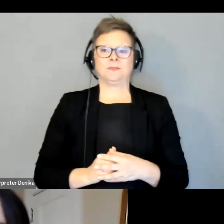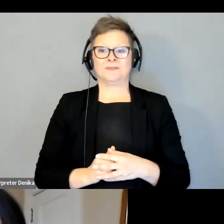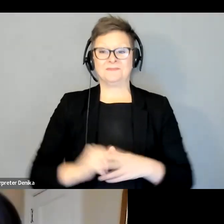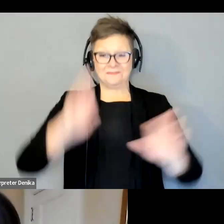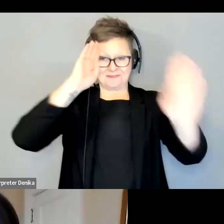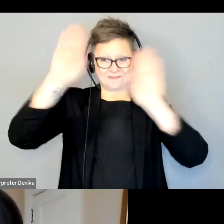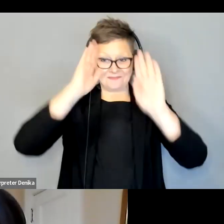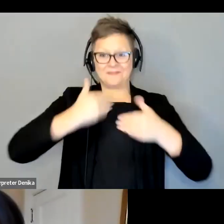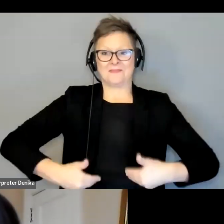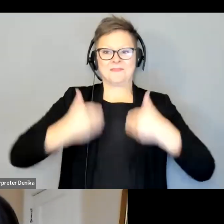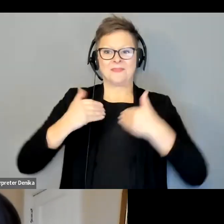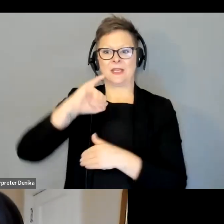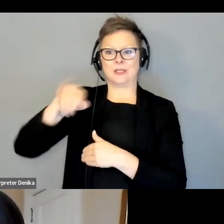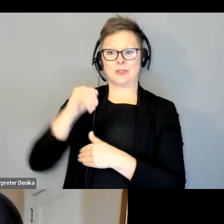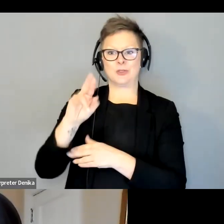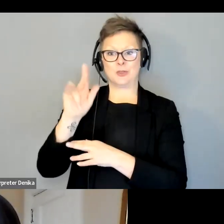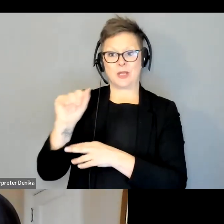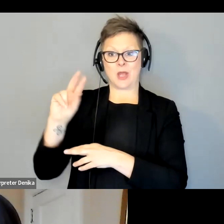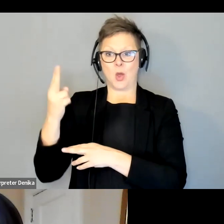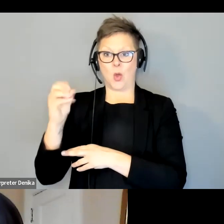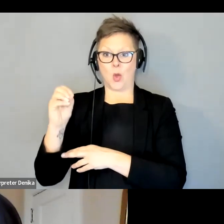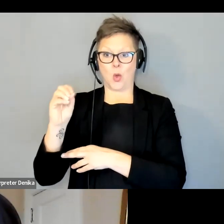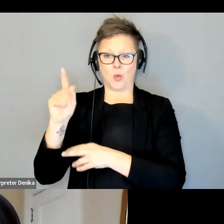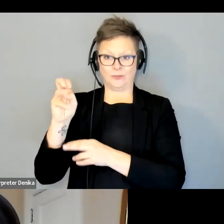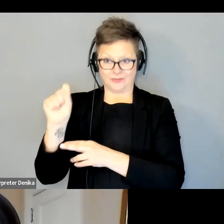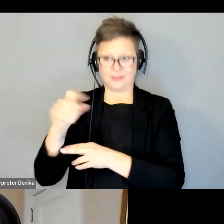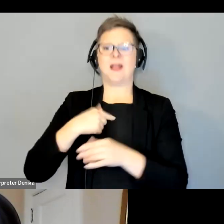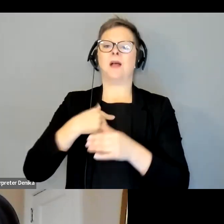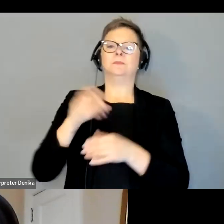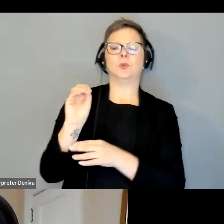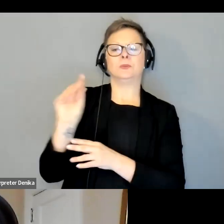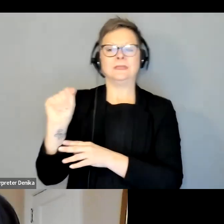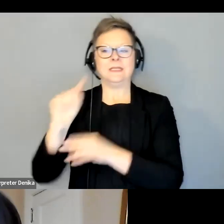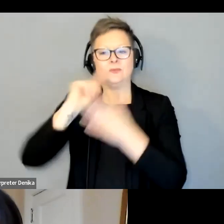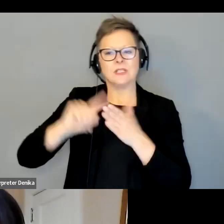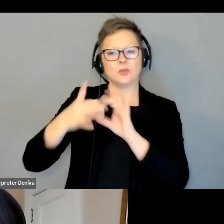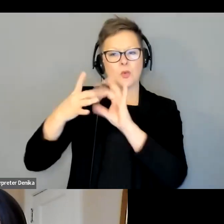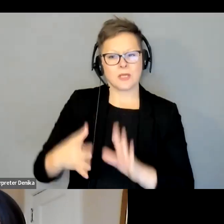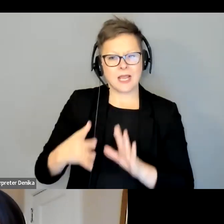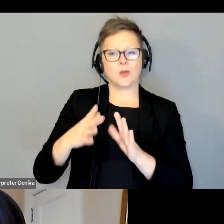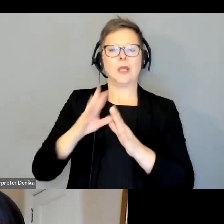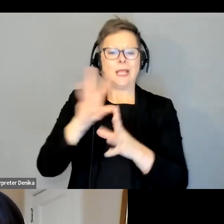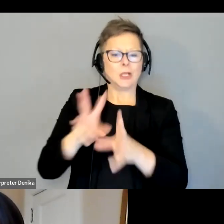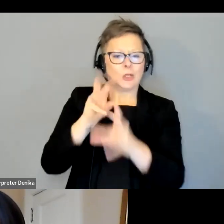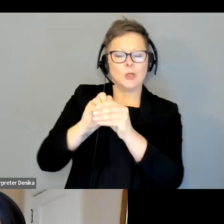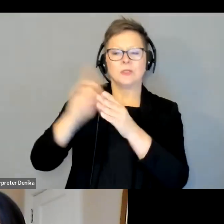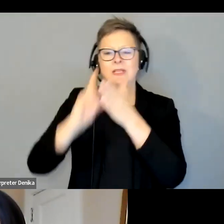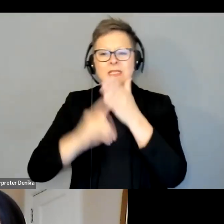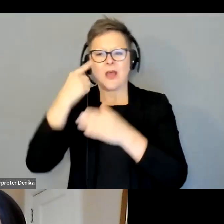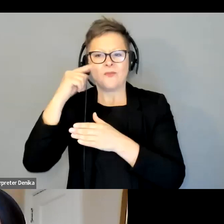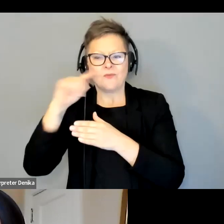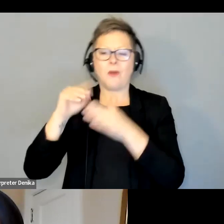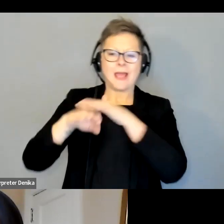Hi, everyone. I'm Julia Holmes. I'm an occupational therapist and a research coordinator with the Inclusive Design for Employment Access